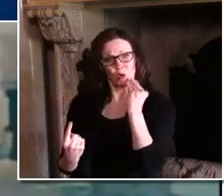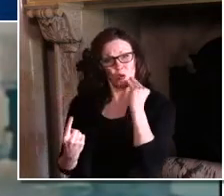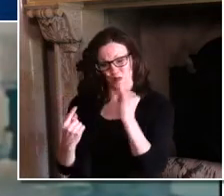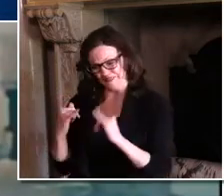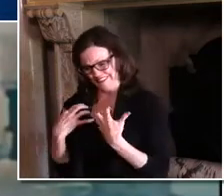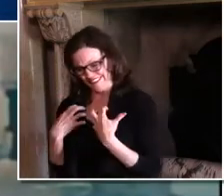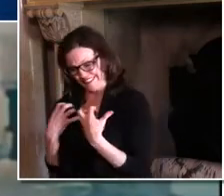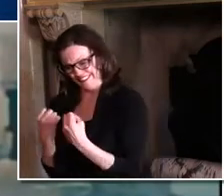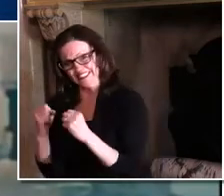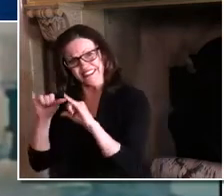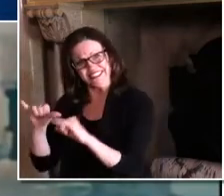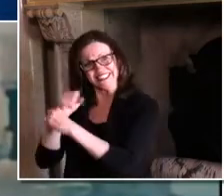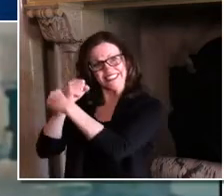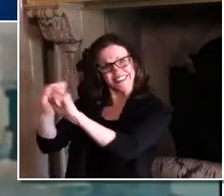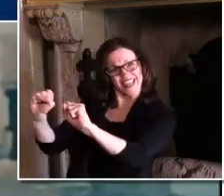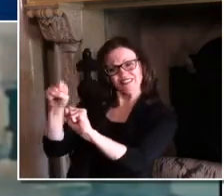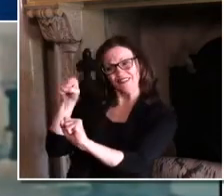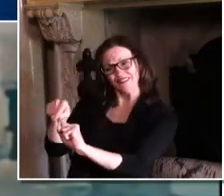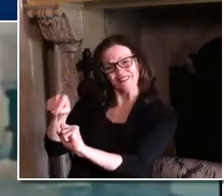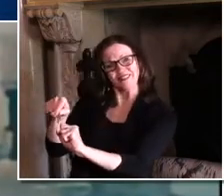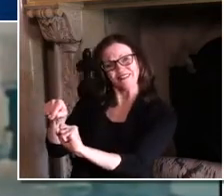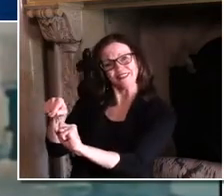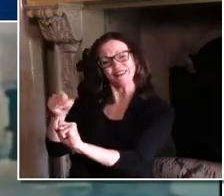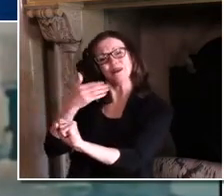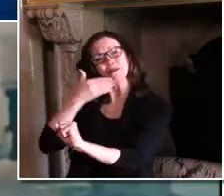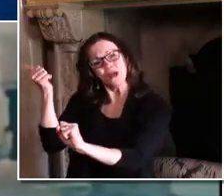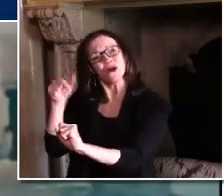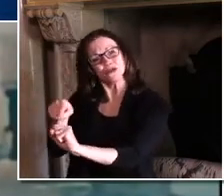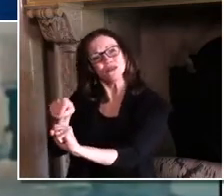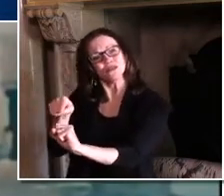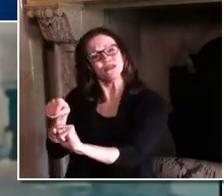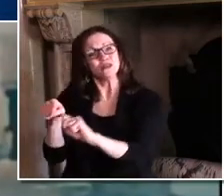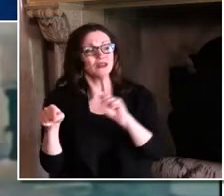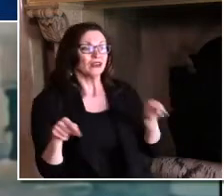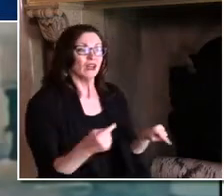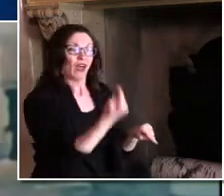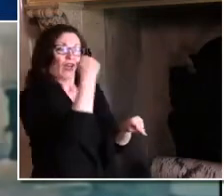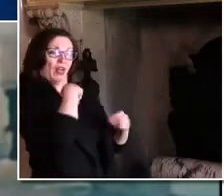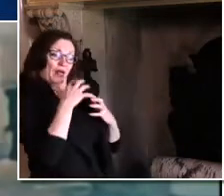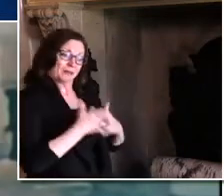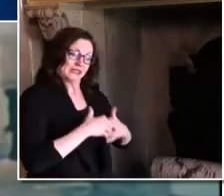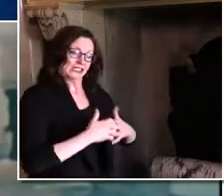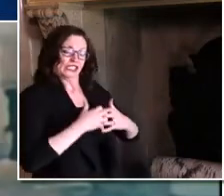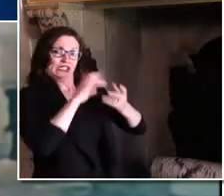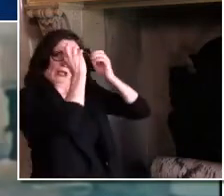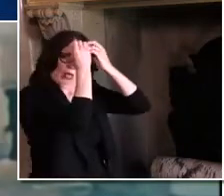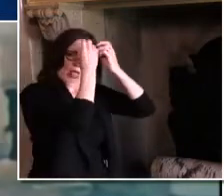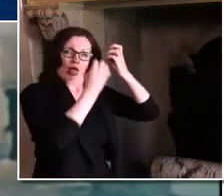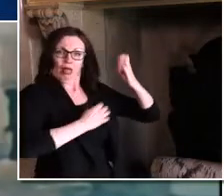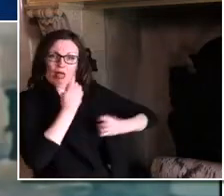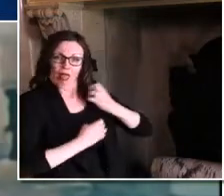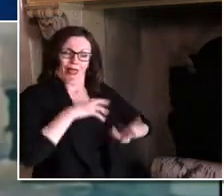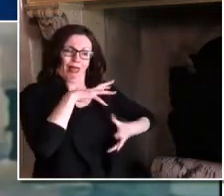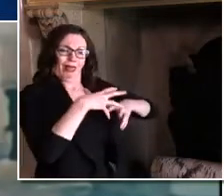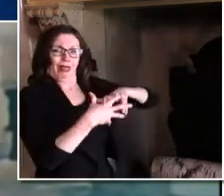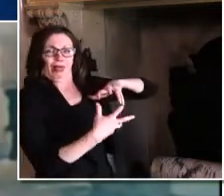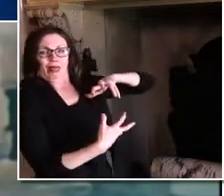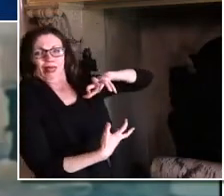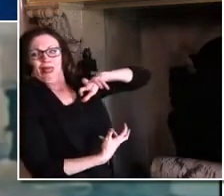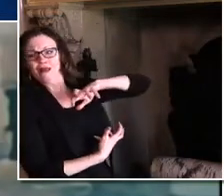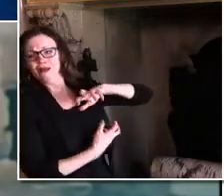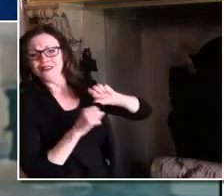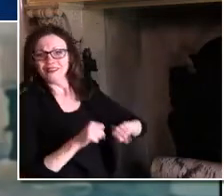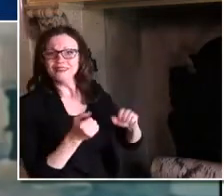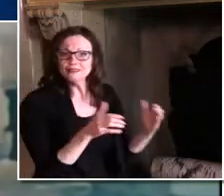be immensely impacted in a physical way by COVID-19 if they were to come into contact. But unfortunately, I have also